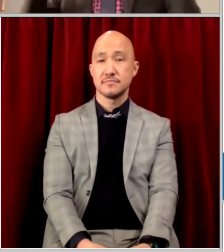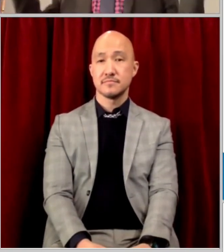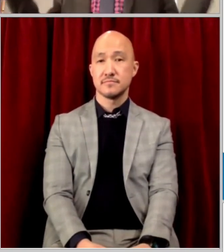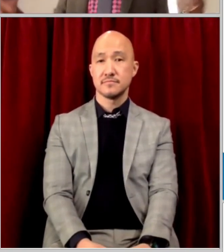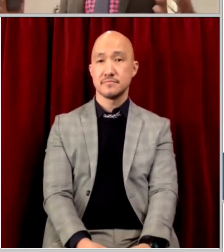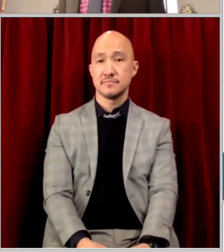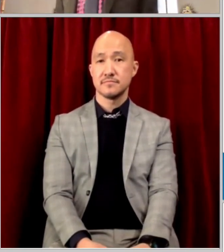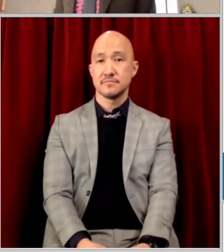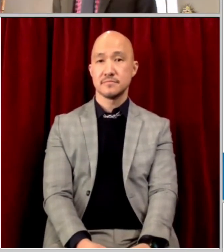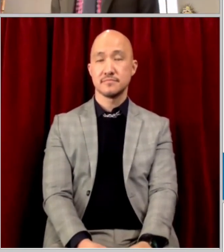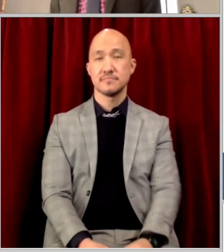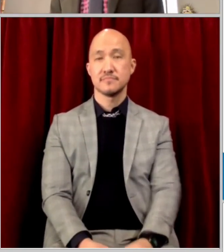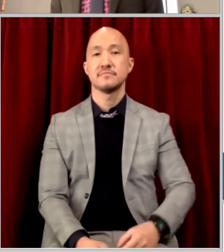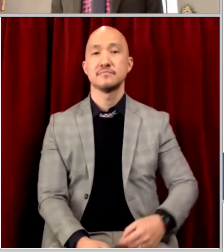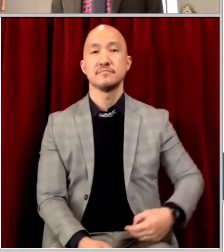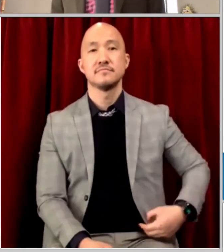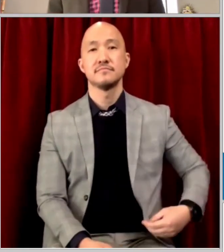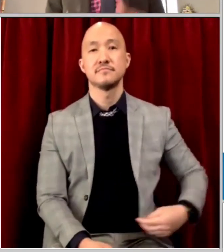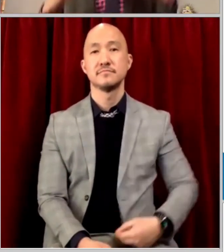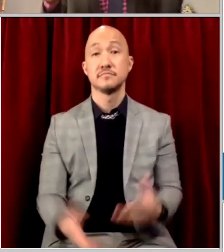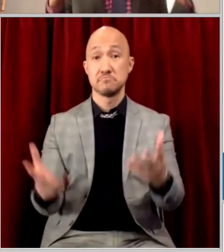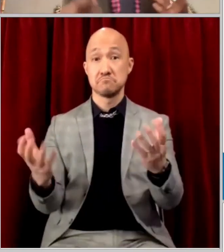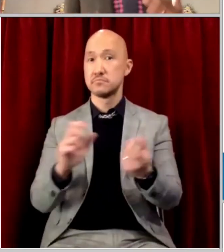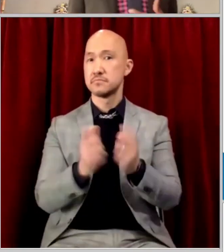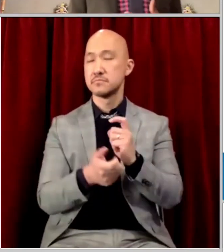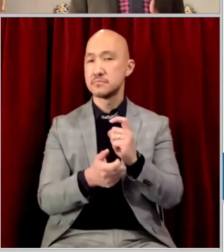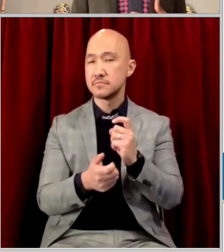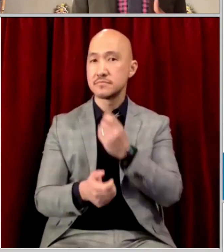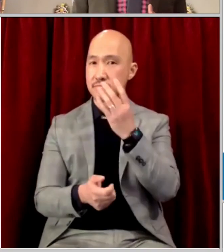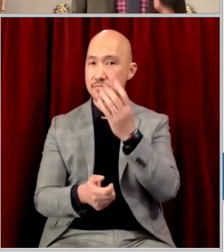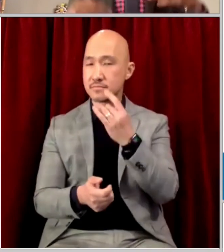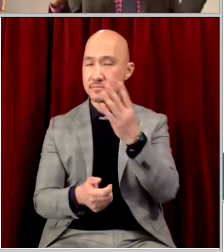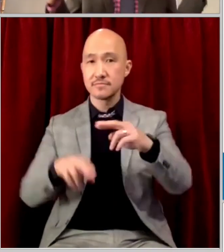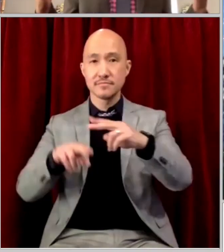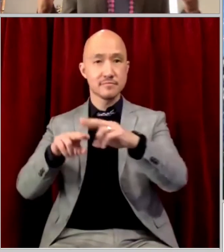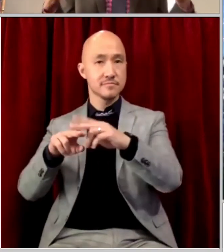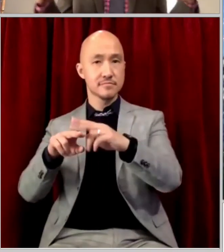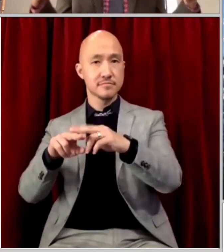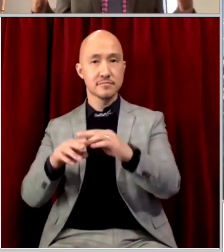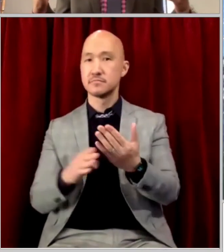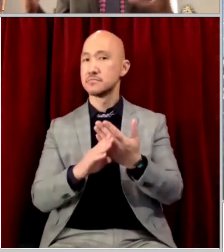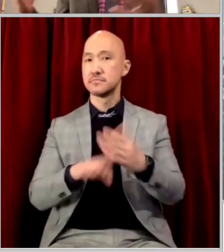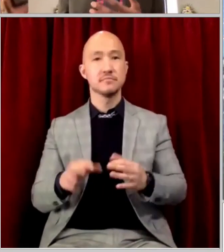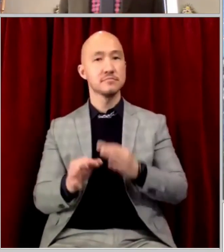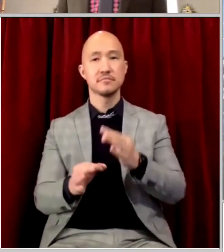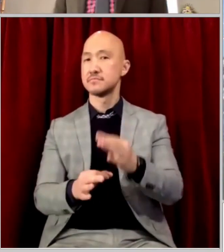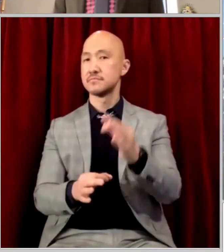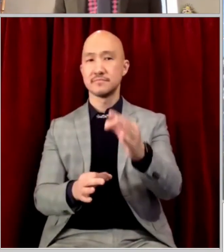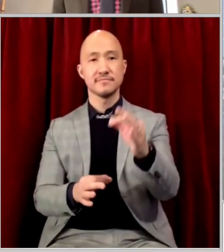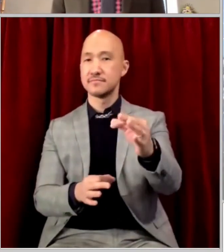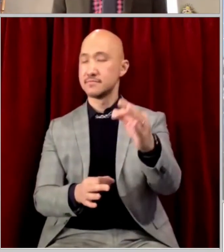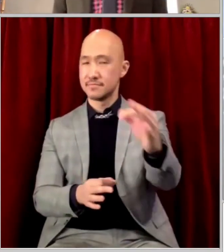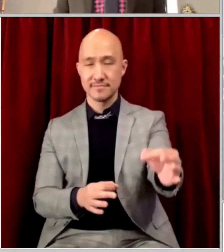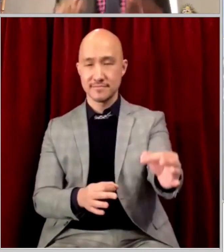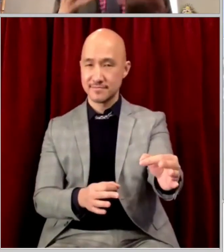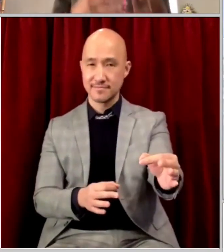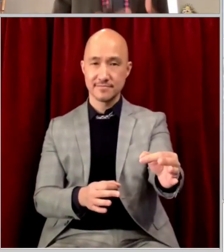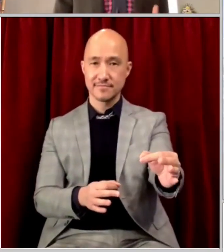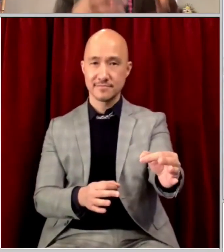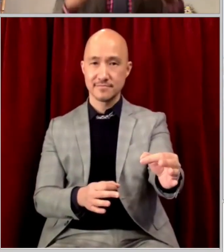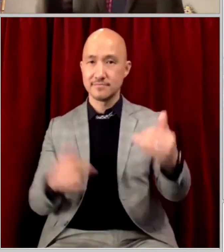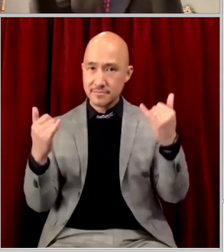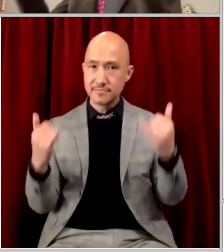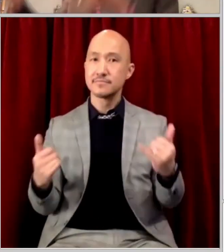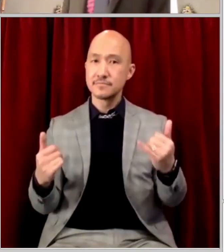earth, so that I can be the light of the world? Well, I'm encouraging you right now, do not allow another moment to go by. Let